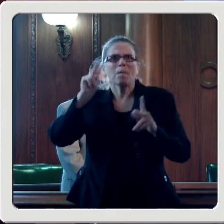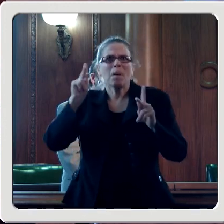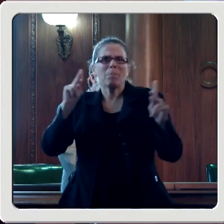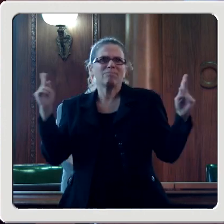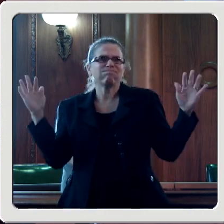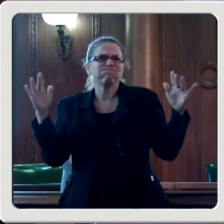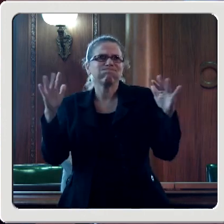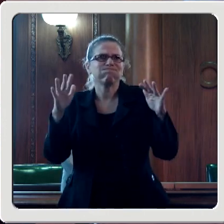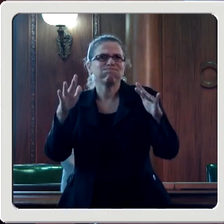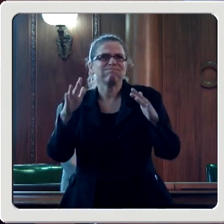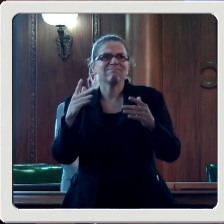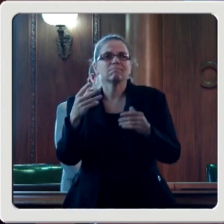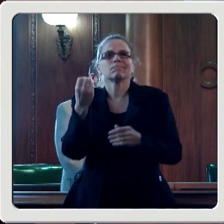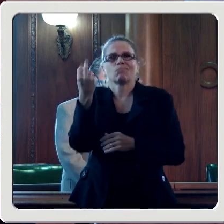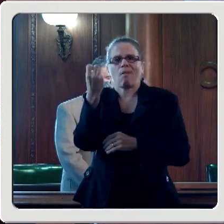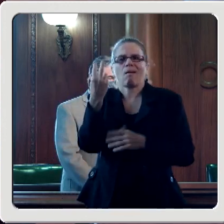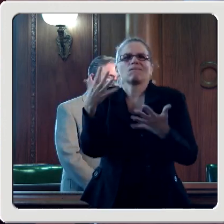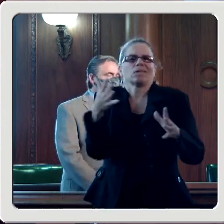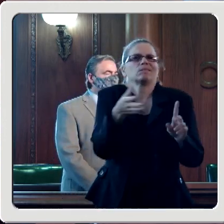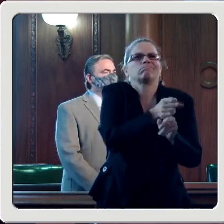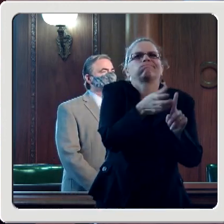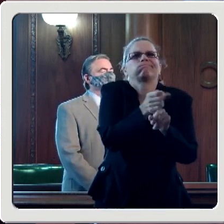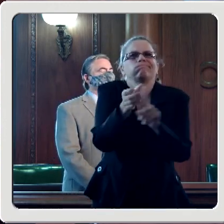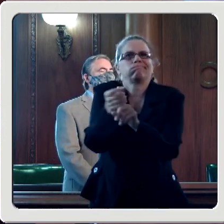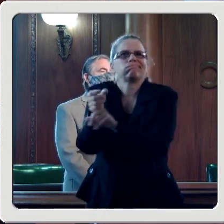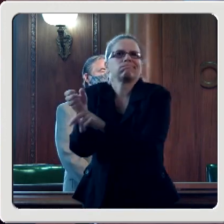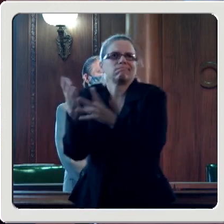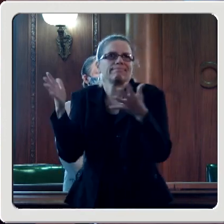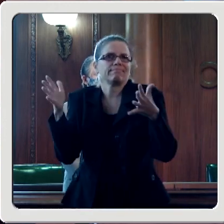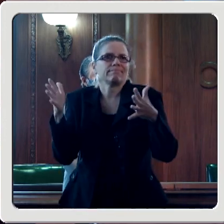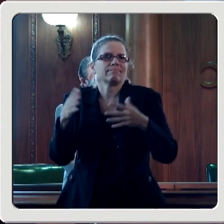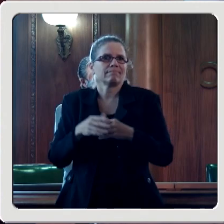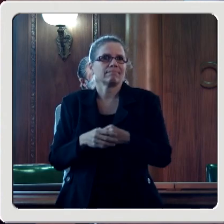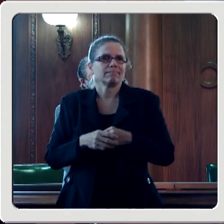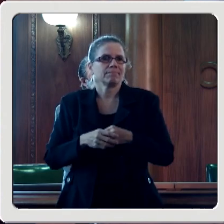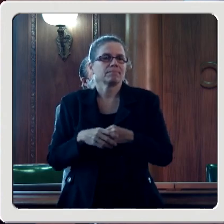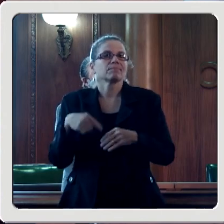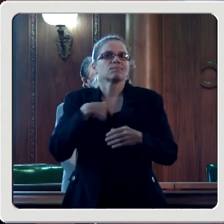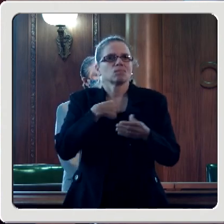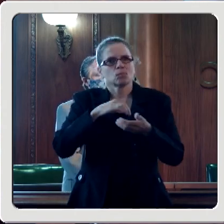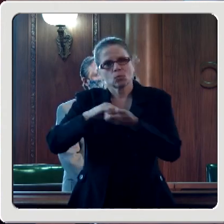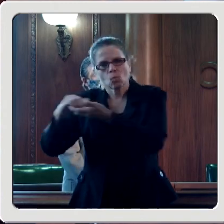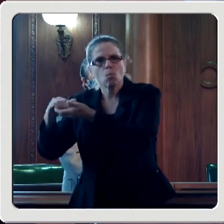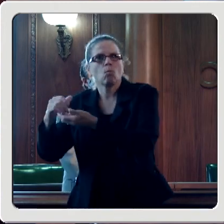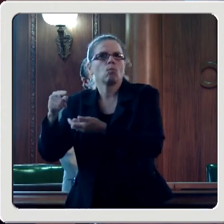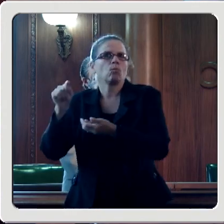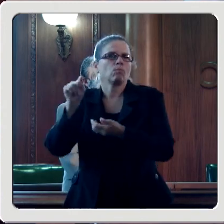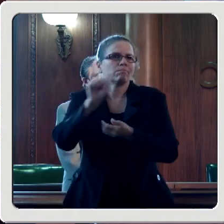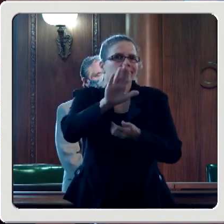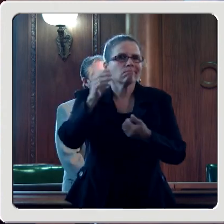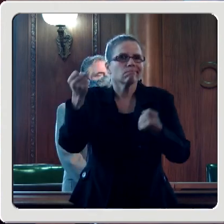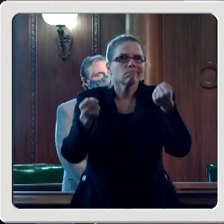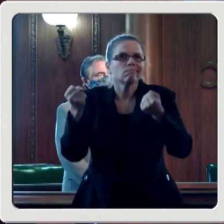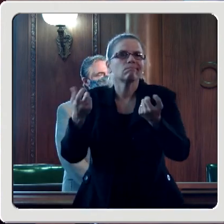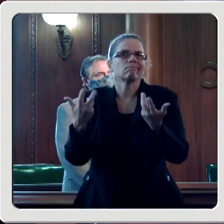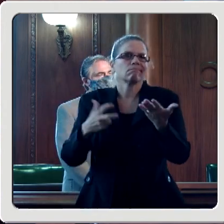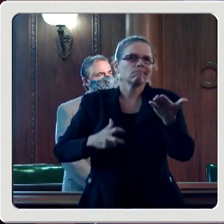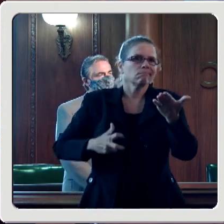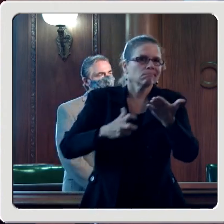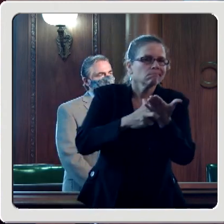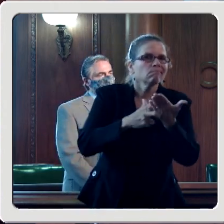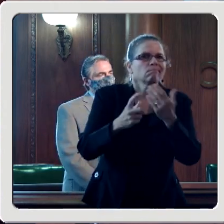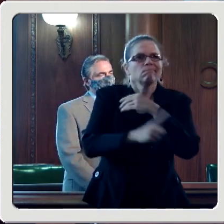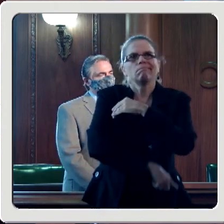12 arrests. We had 5 motor vehicles towed. We towed 3 dirt bikes. We issued 8 ordinance violations, and we